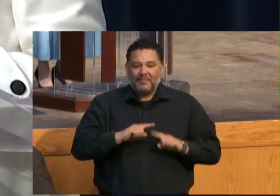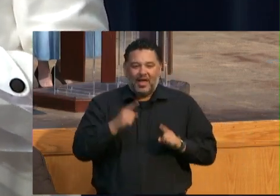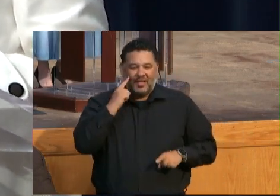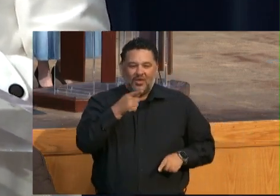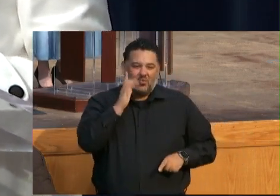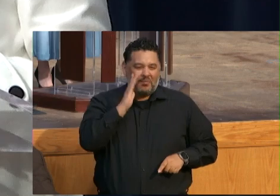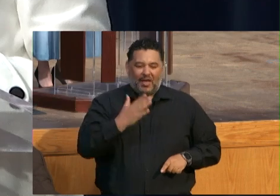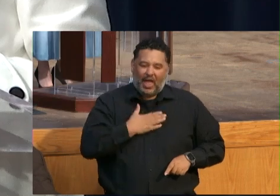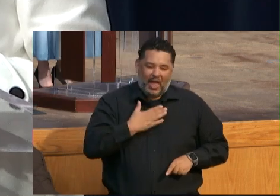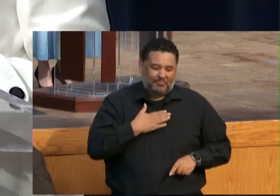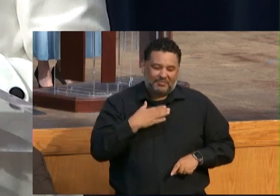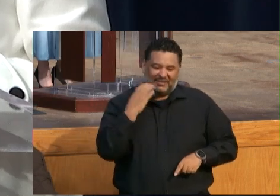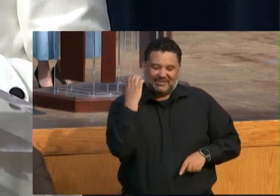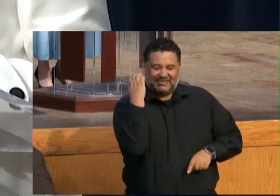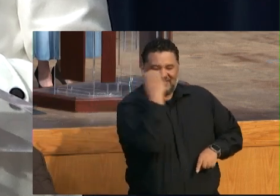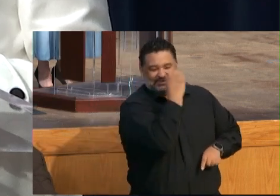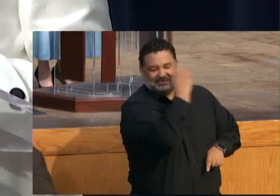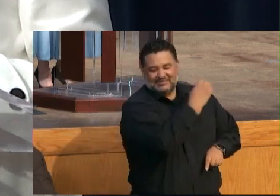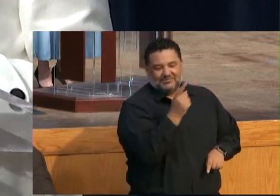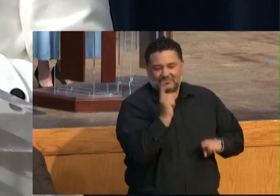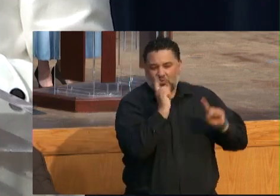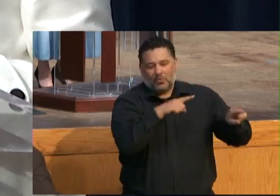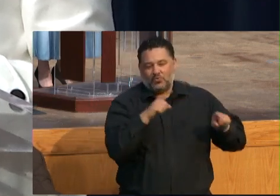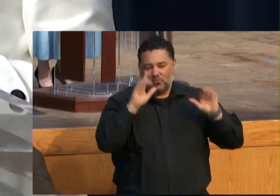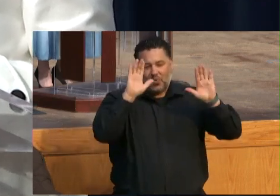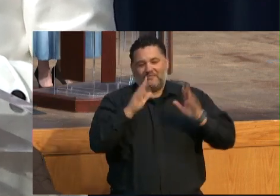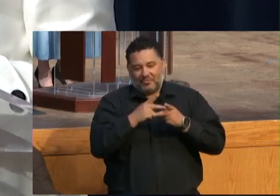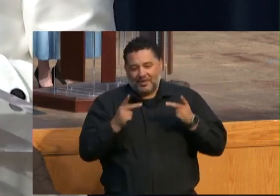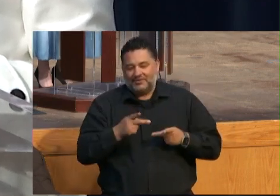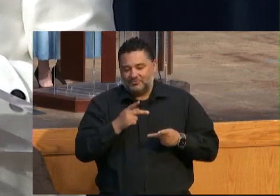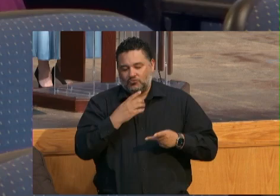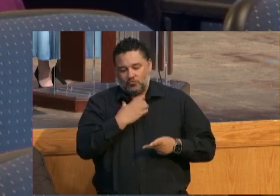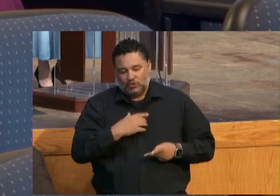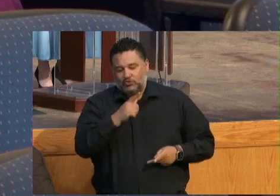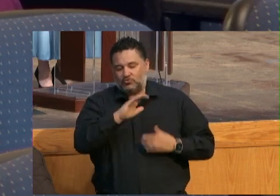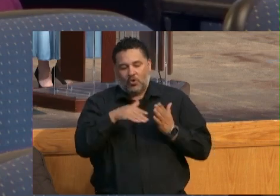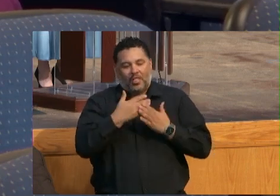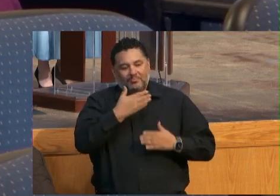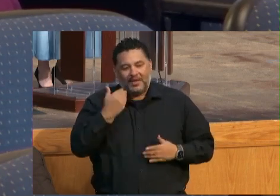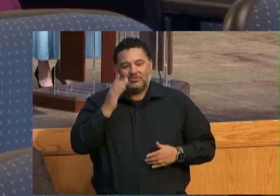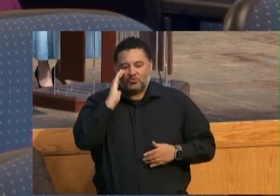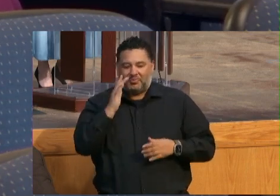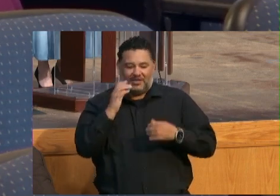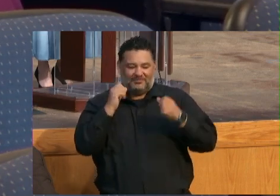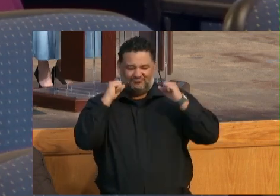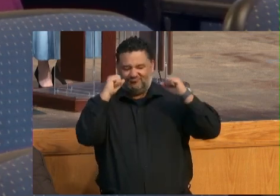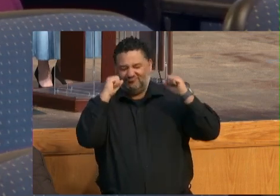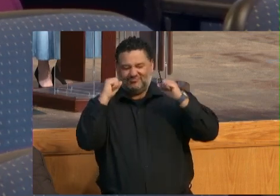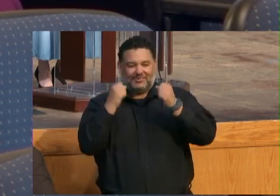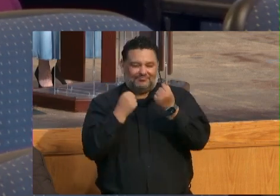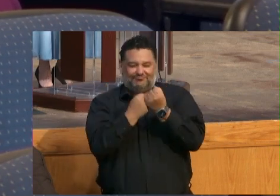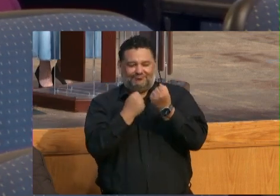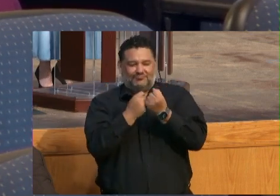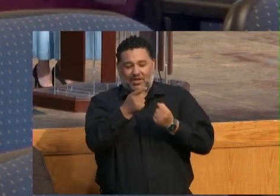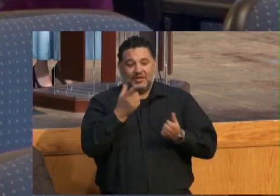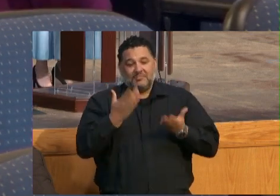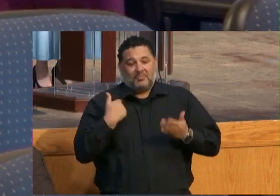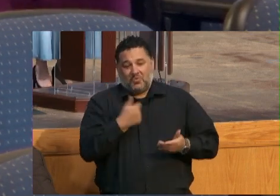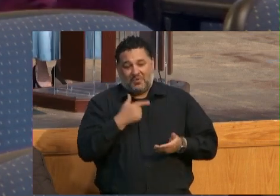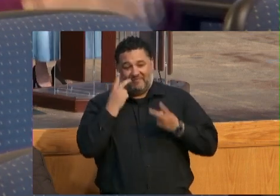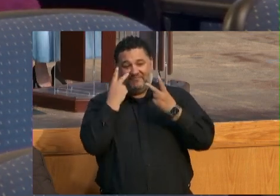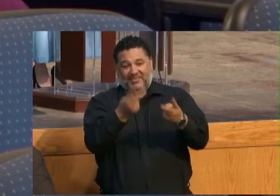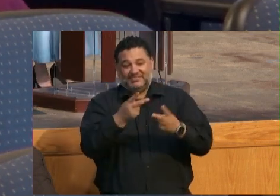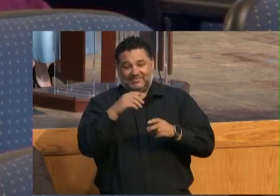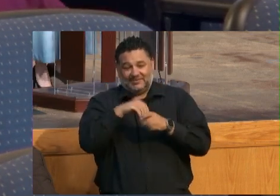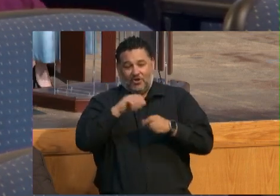You're going to a wonderful place, and we certainly wish you all the best, and we will be cheering you on, and maybe we'll come visit you in